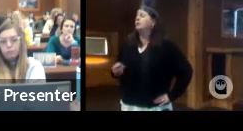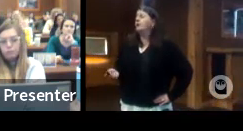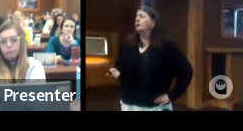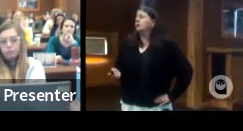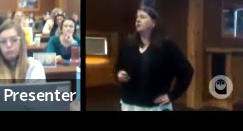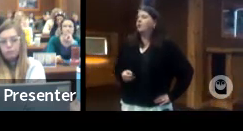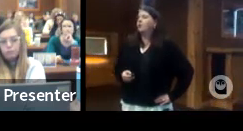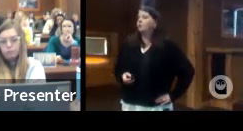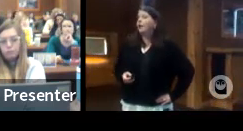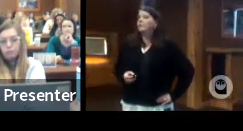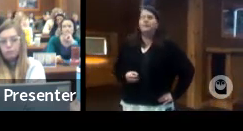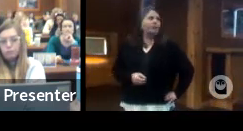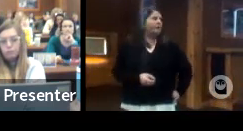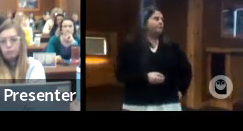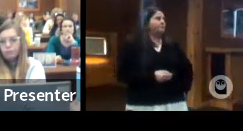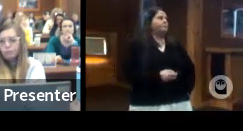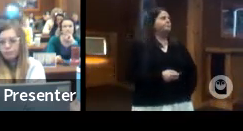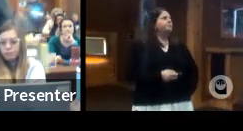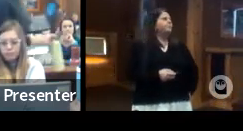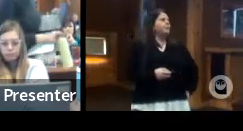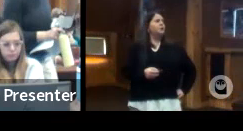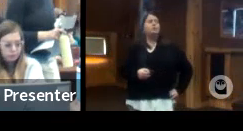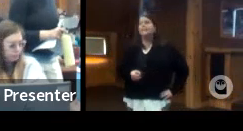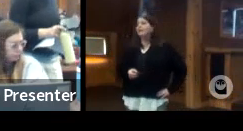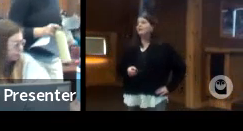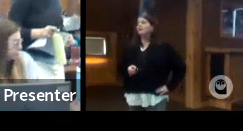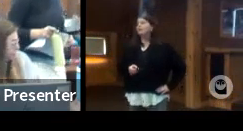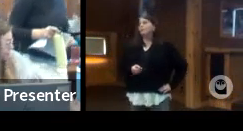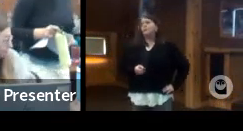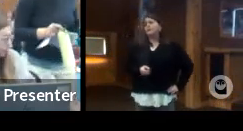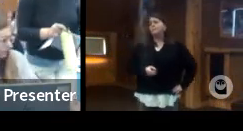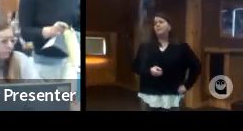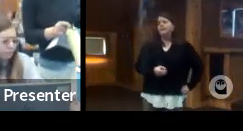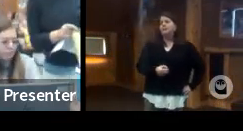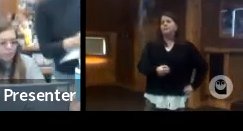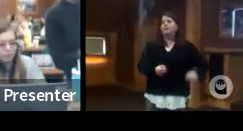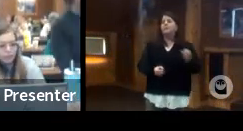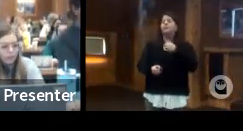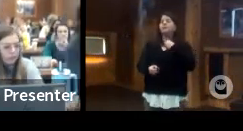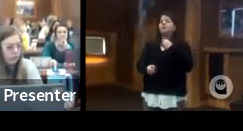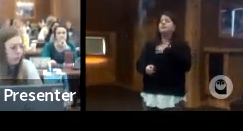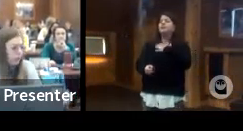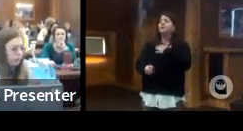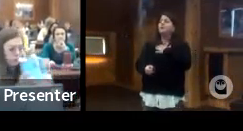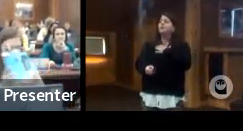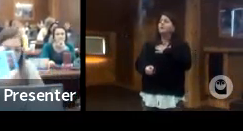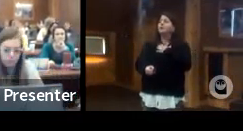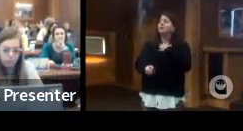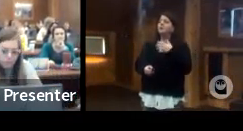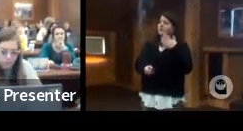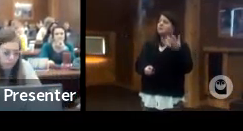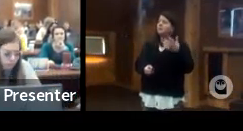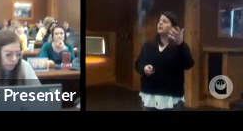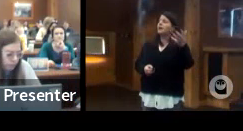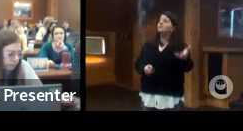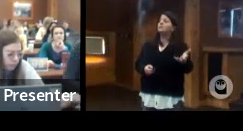that, we can share that with you. So ask us about it. Don't get in an argument with them. They will get a chance after we ask you